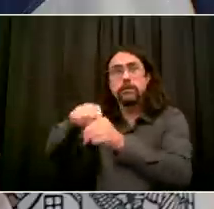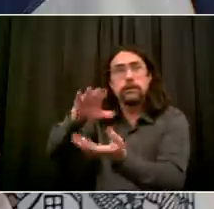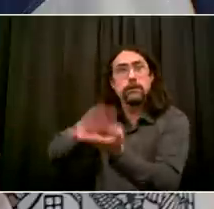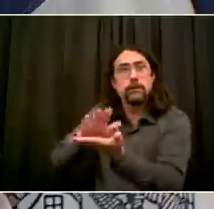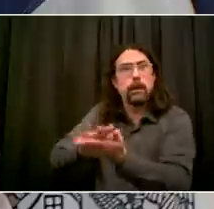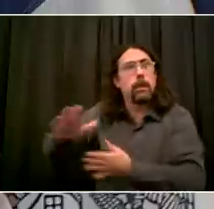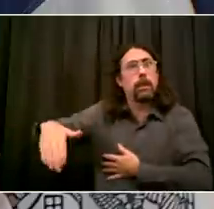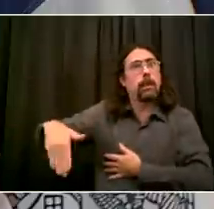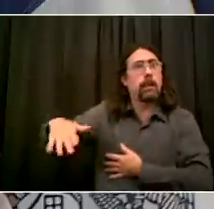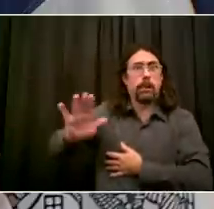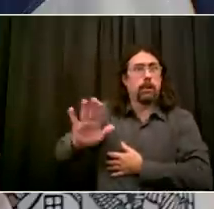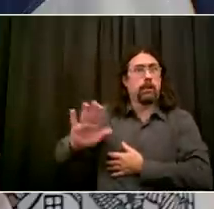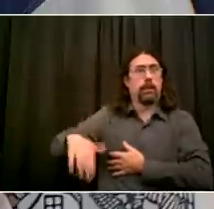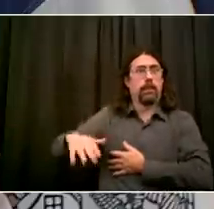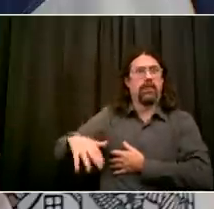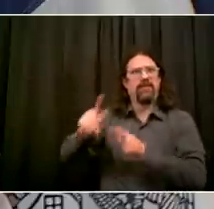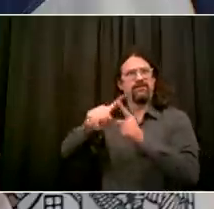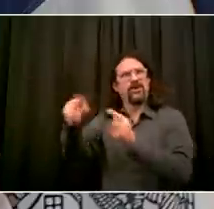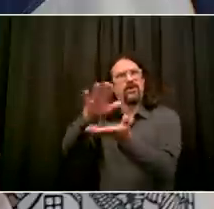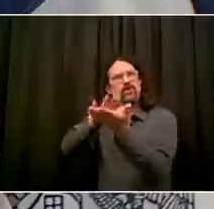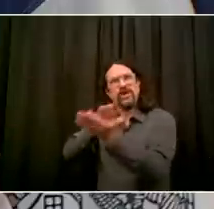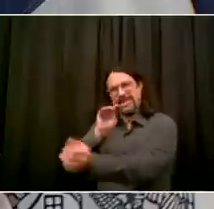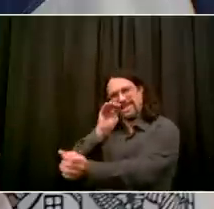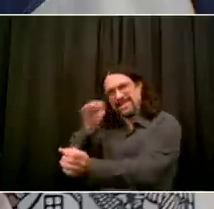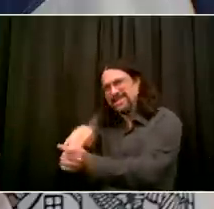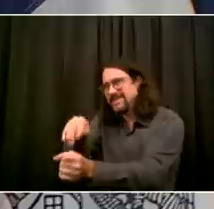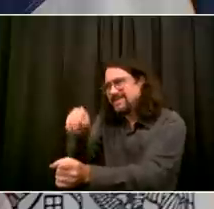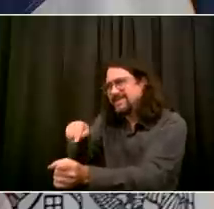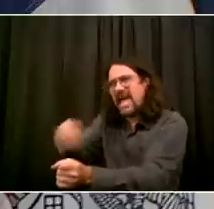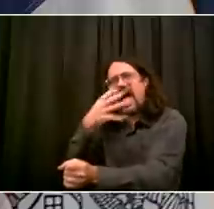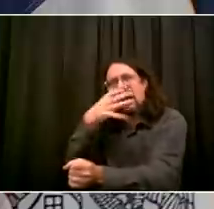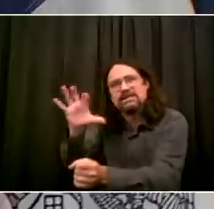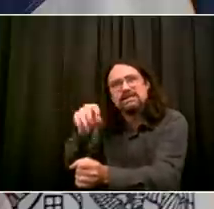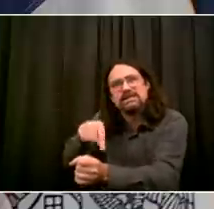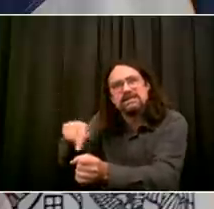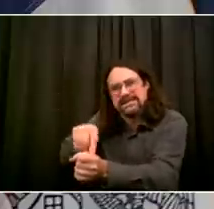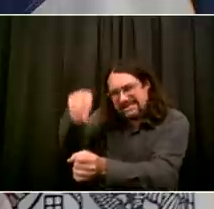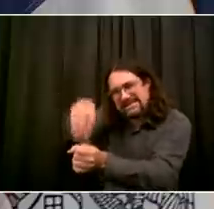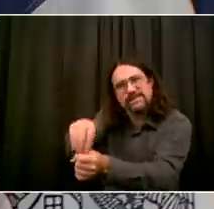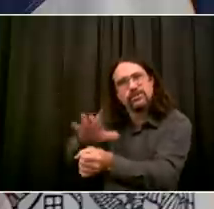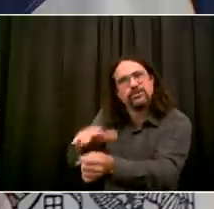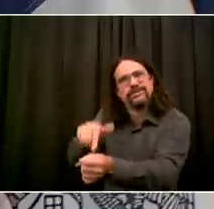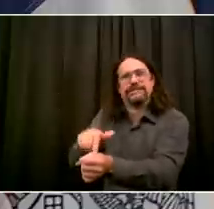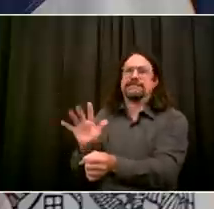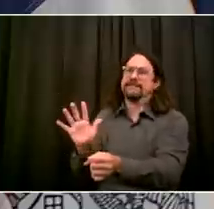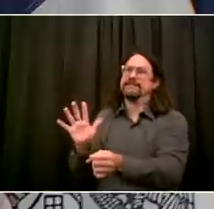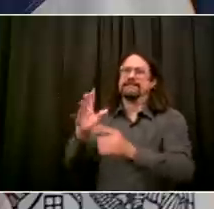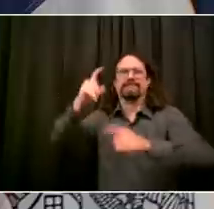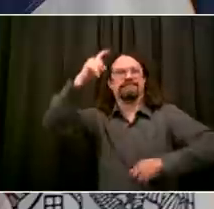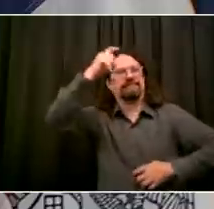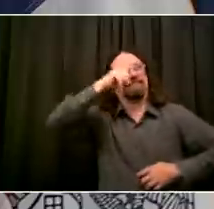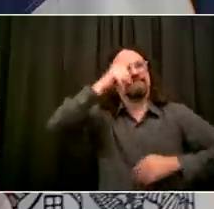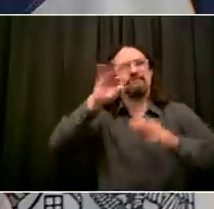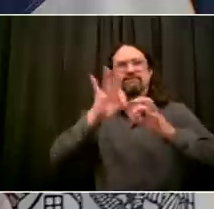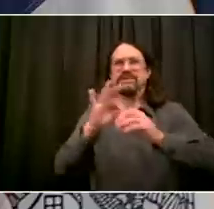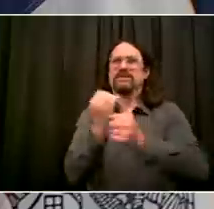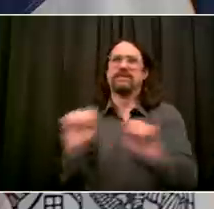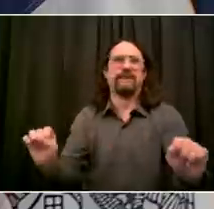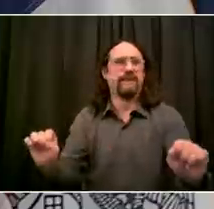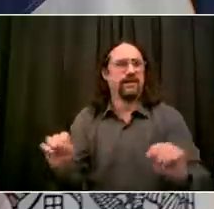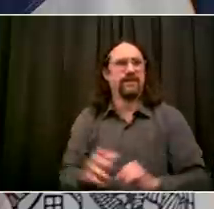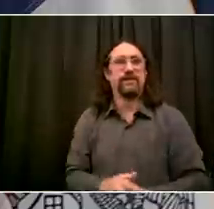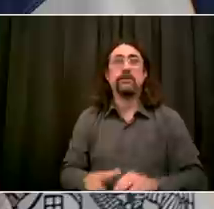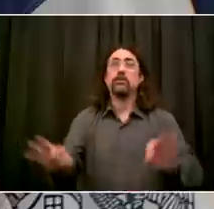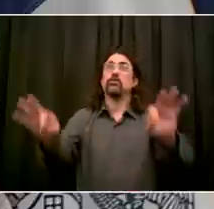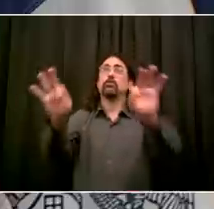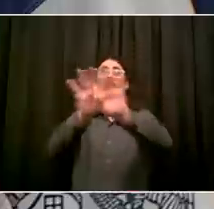outside of schools and in schools in those affected zip codes, testing teachers, staff, watching for problems. I'll